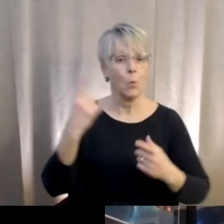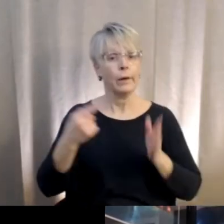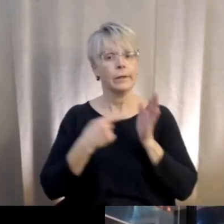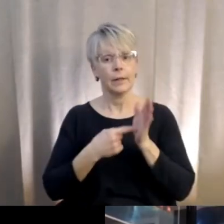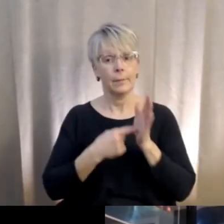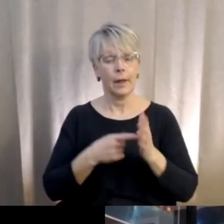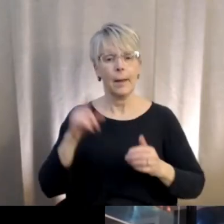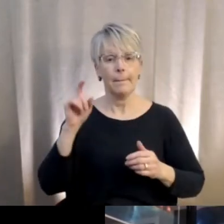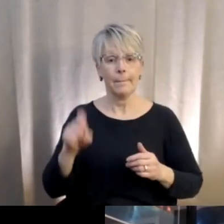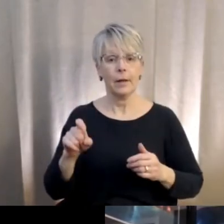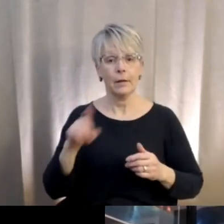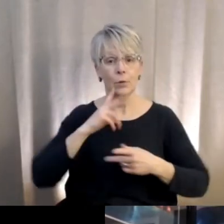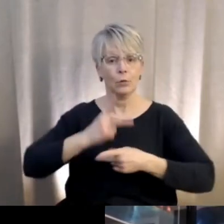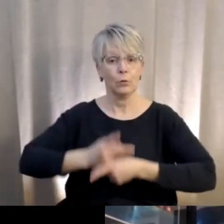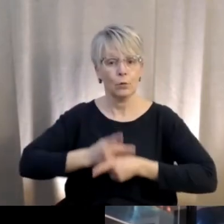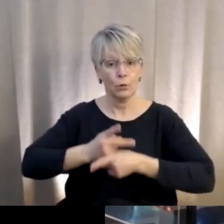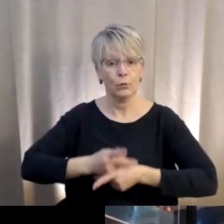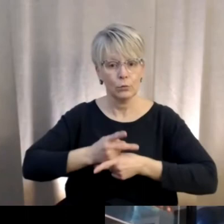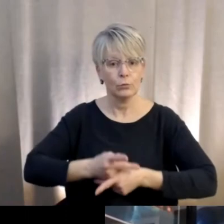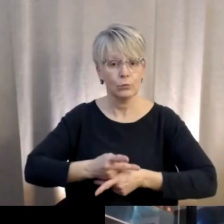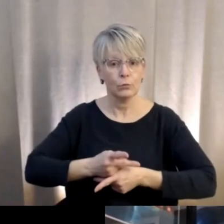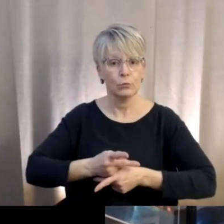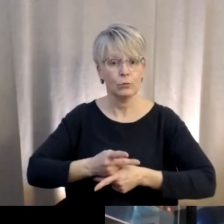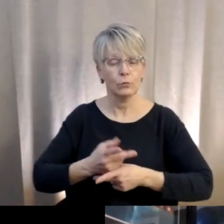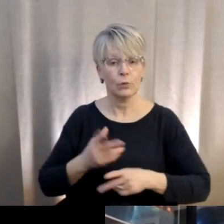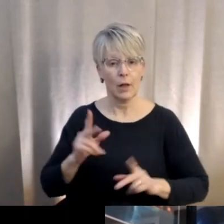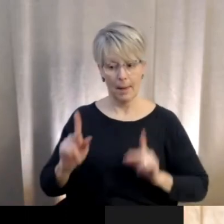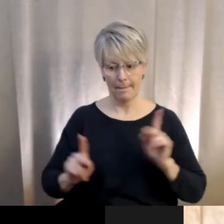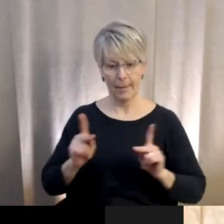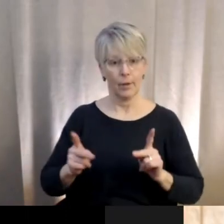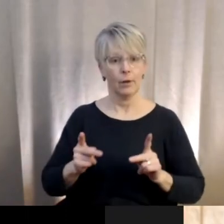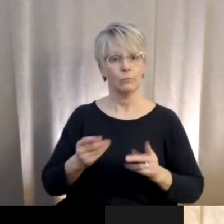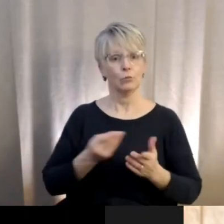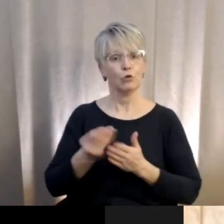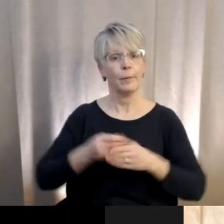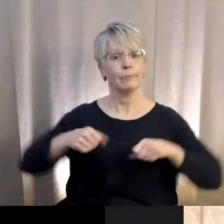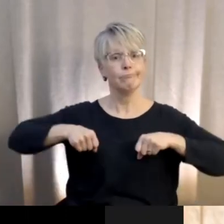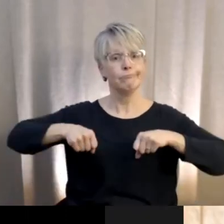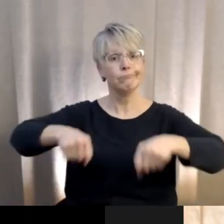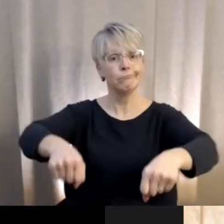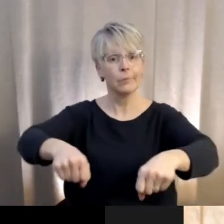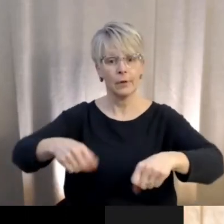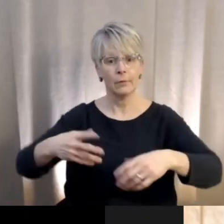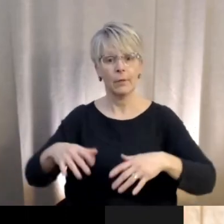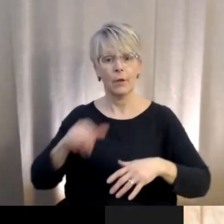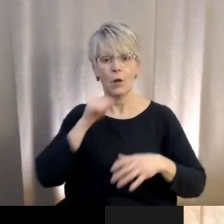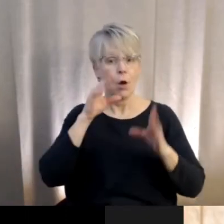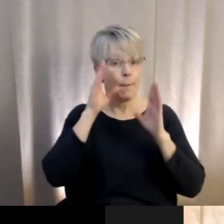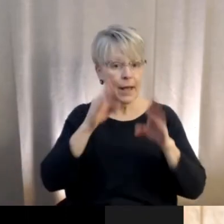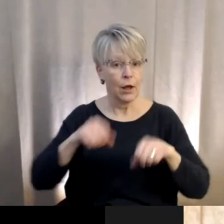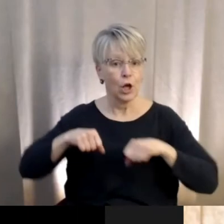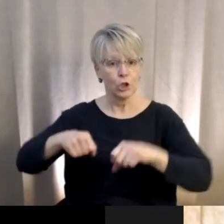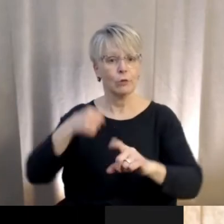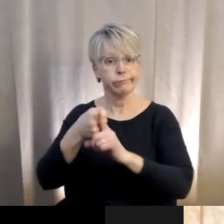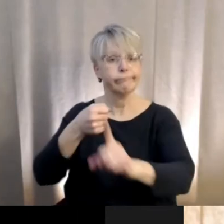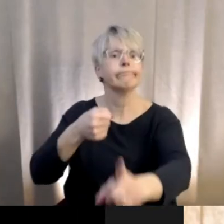you have to be very cautious of people in shopping carts because they might take out your dog because they might not be paying attention. Or,